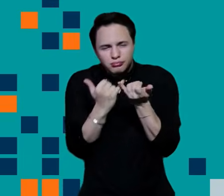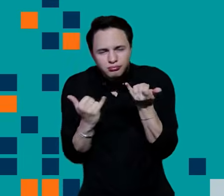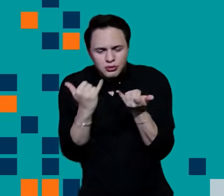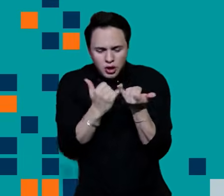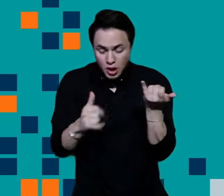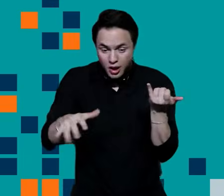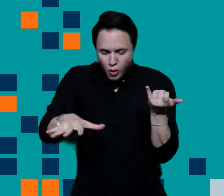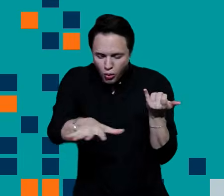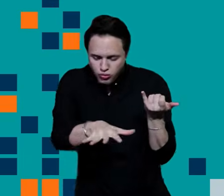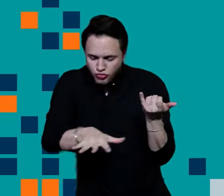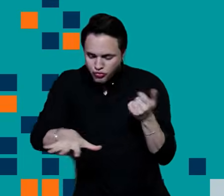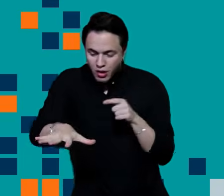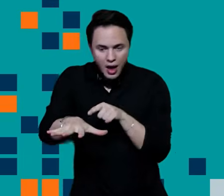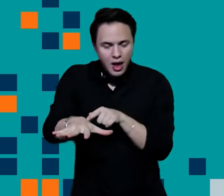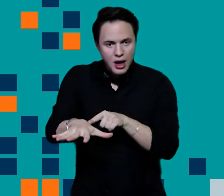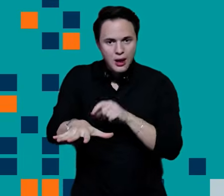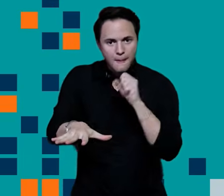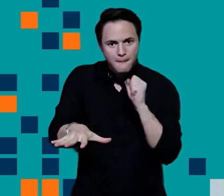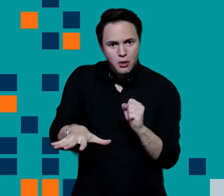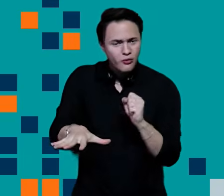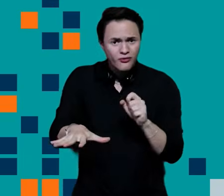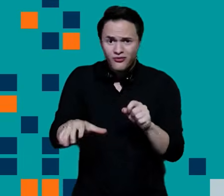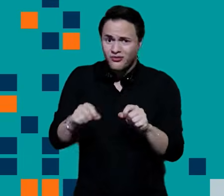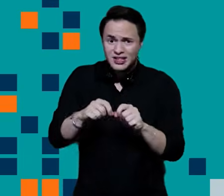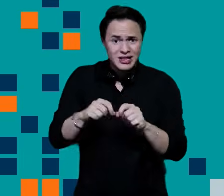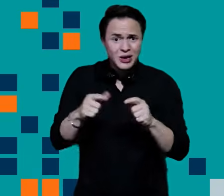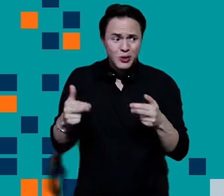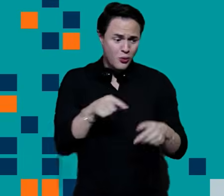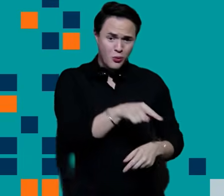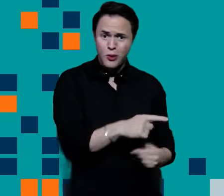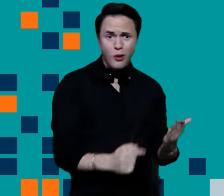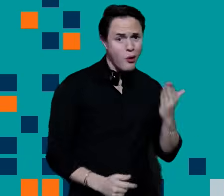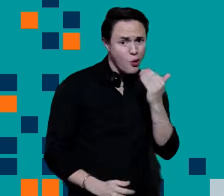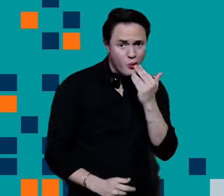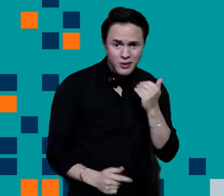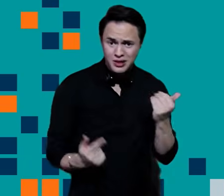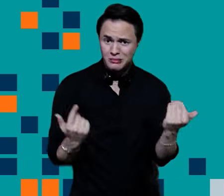we create? They do exactly what they're asked, but they